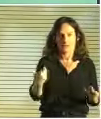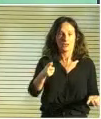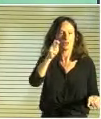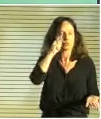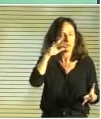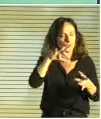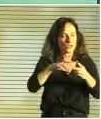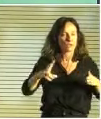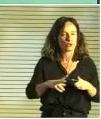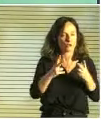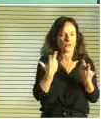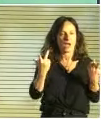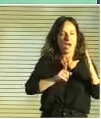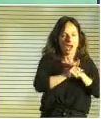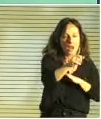It's about